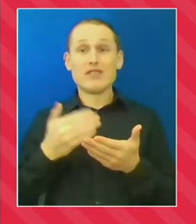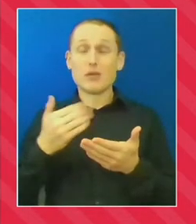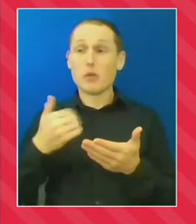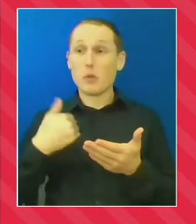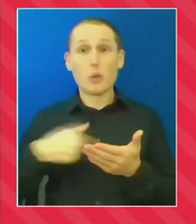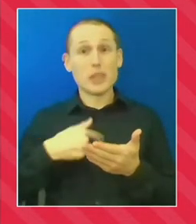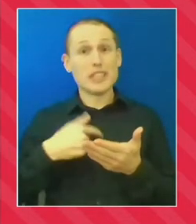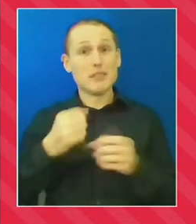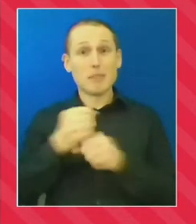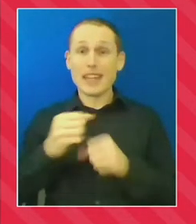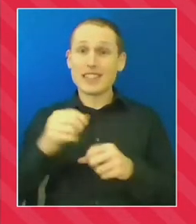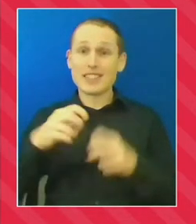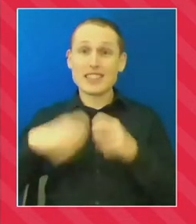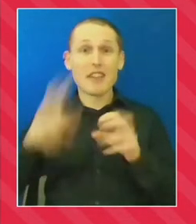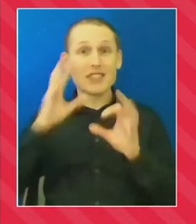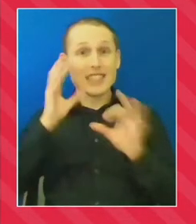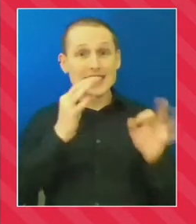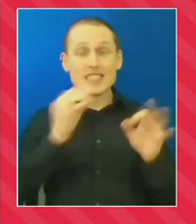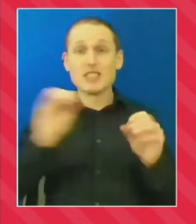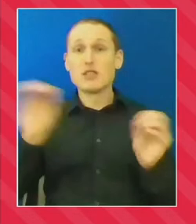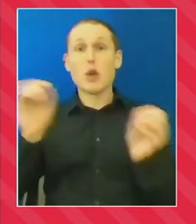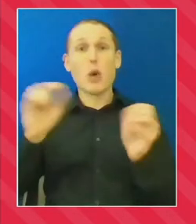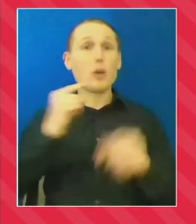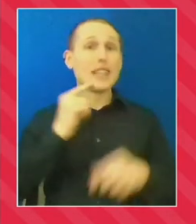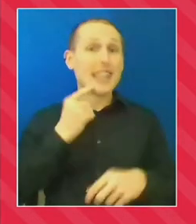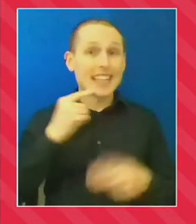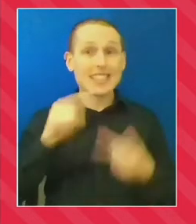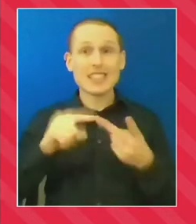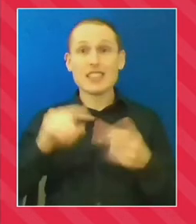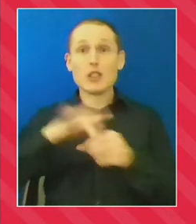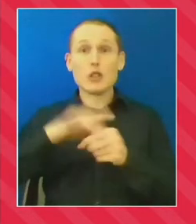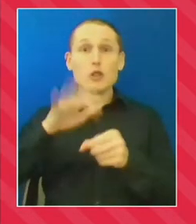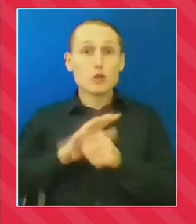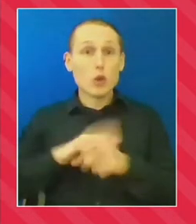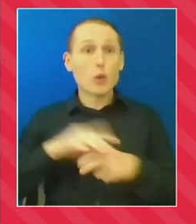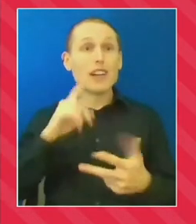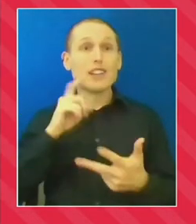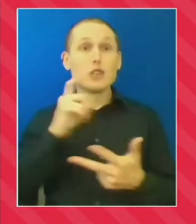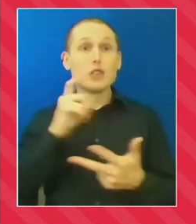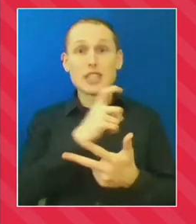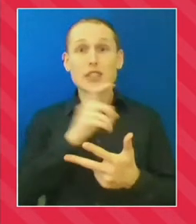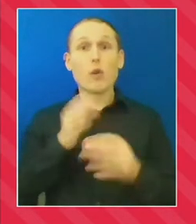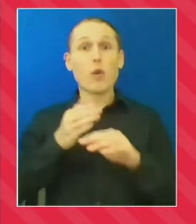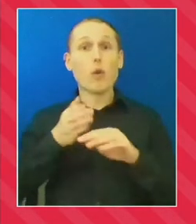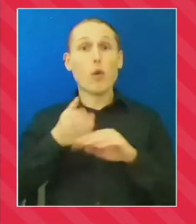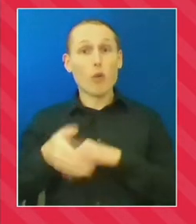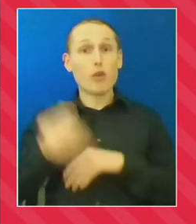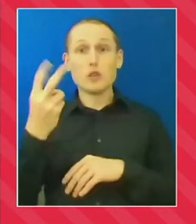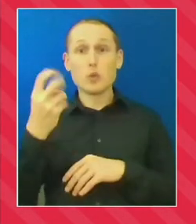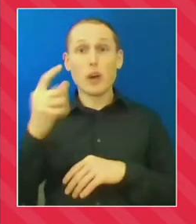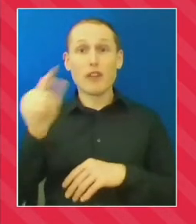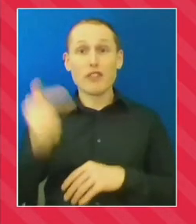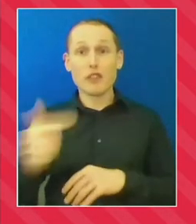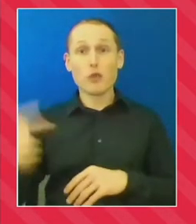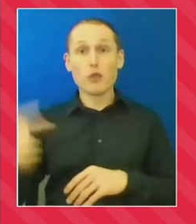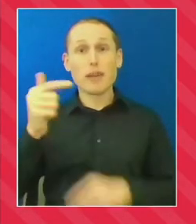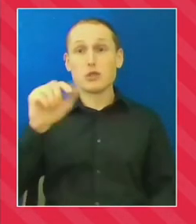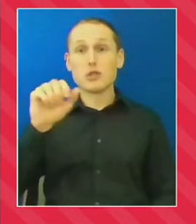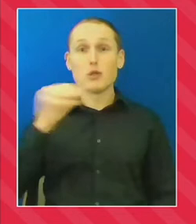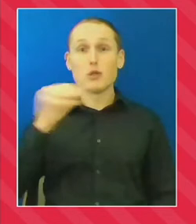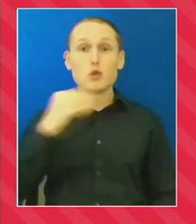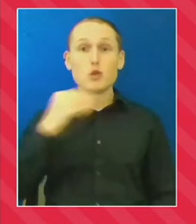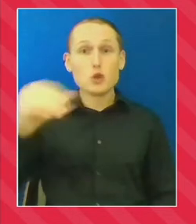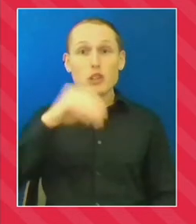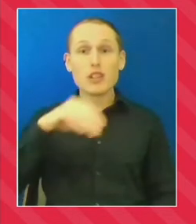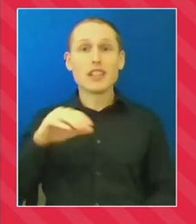not distribute cereal with over 12 grams of sugar. We do not distribute cookies. We do not distribute things like marshmallows. We recognize that